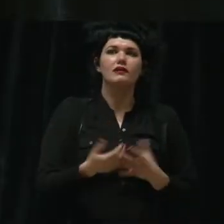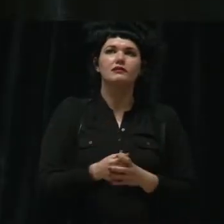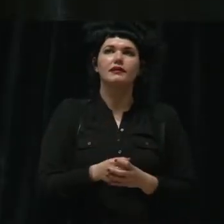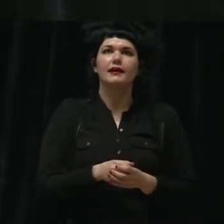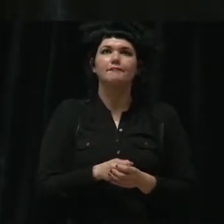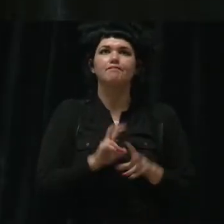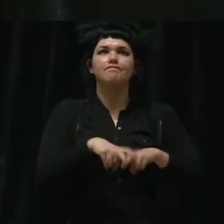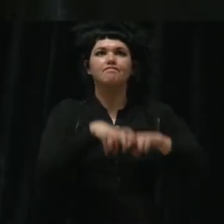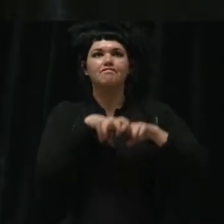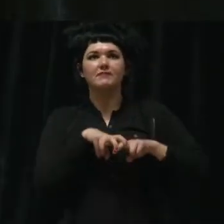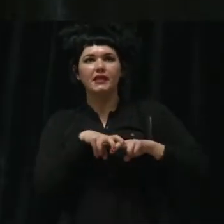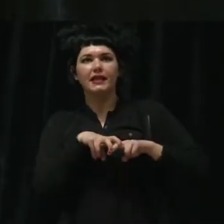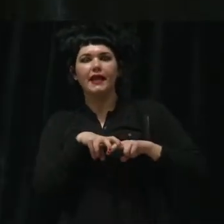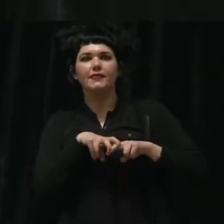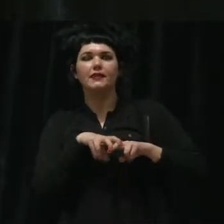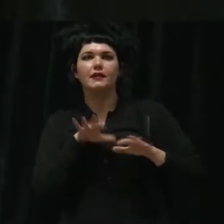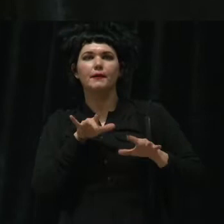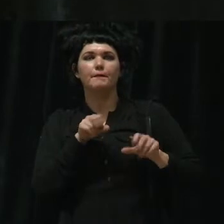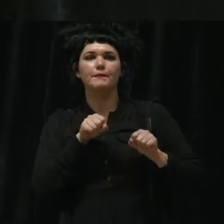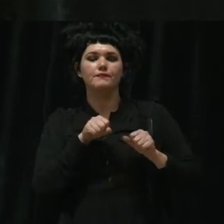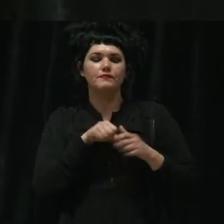sitting at the